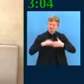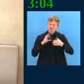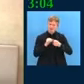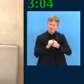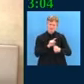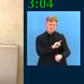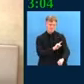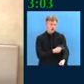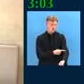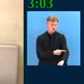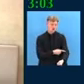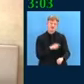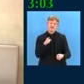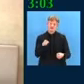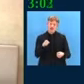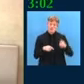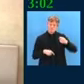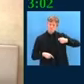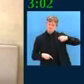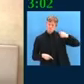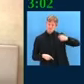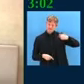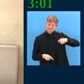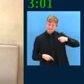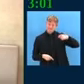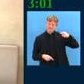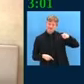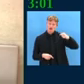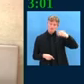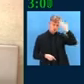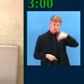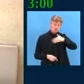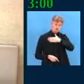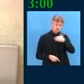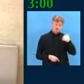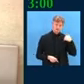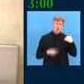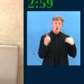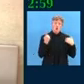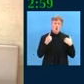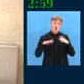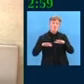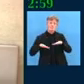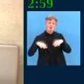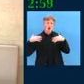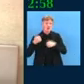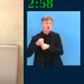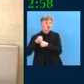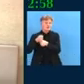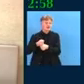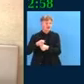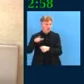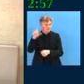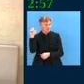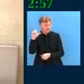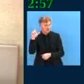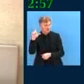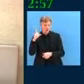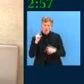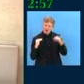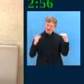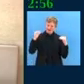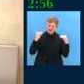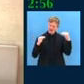Christian Maronite, the Speaker of the Parliament is a Shia Muslim, and the Prime Minister is a Sunni Muslim. This division can be reflected in